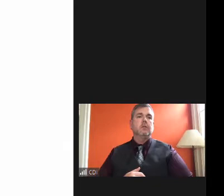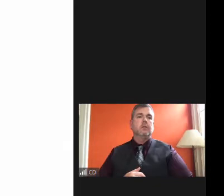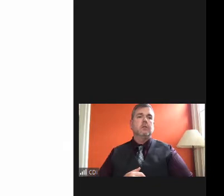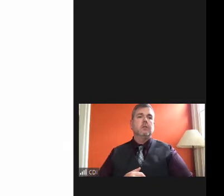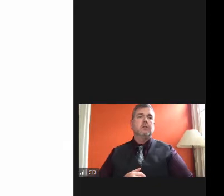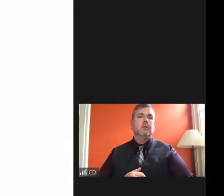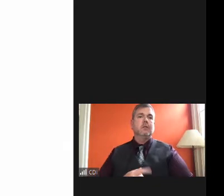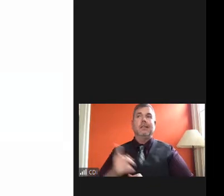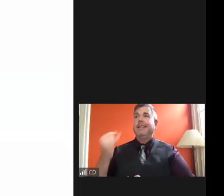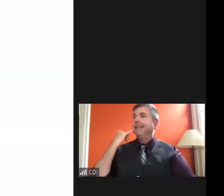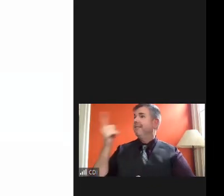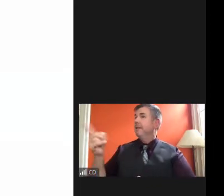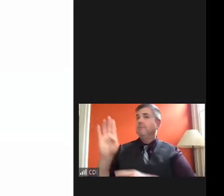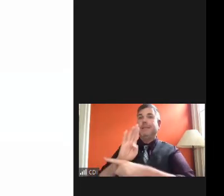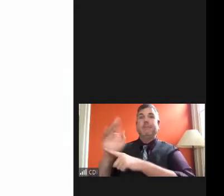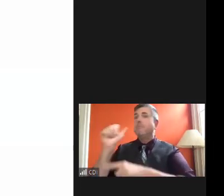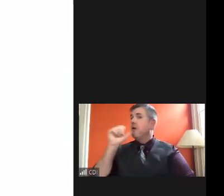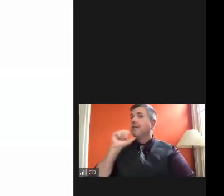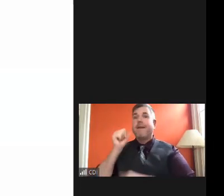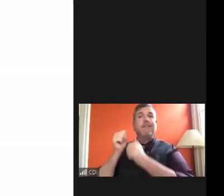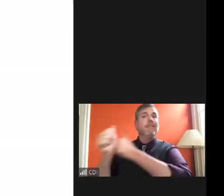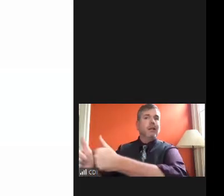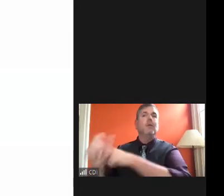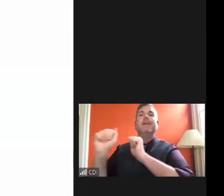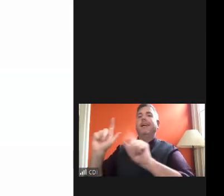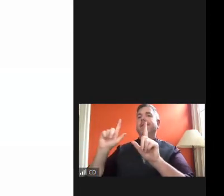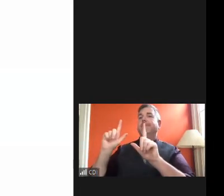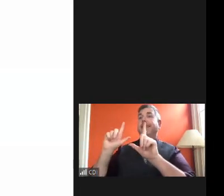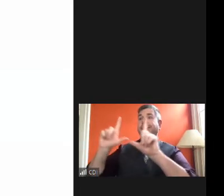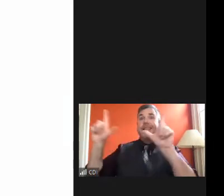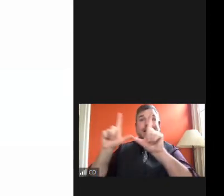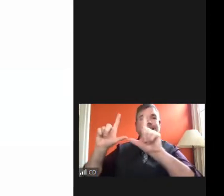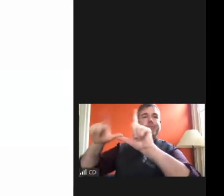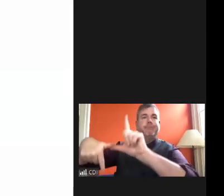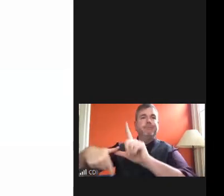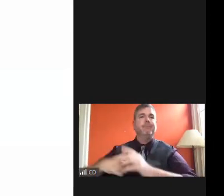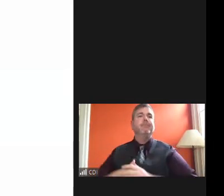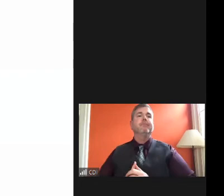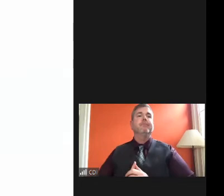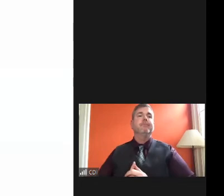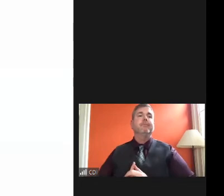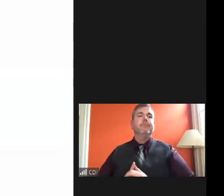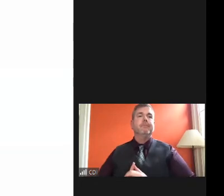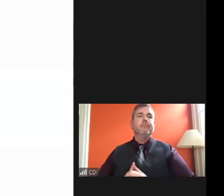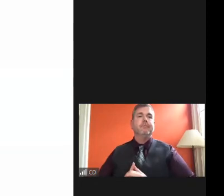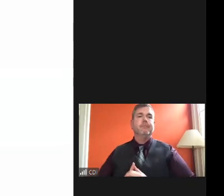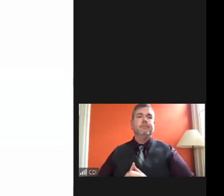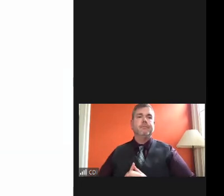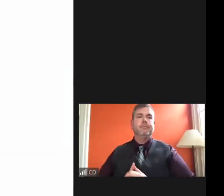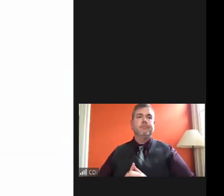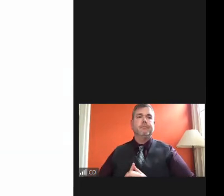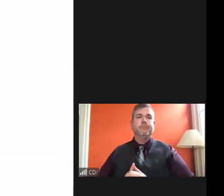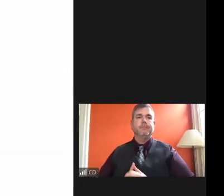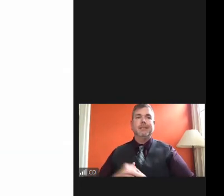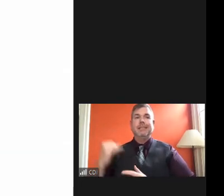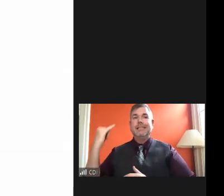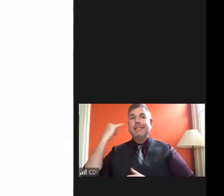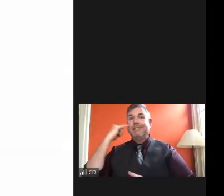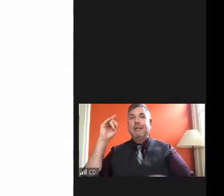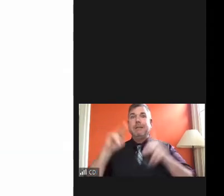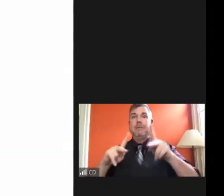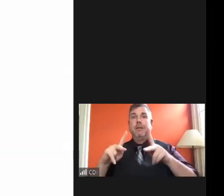6 feet distancing between individuals who are seated at tables, or facial covering for staff, et cetera.